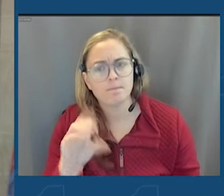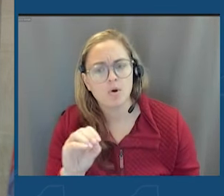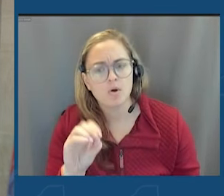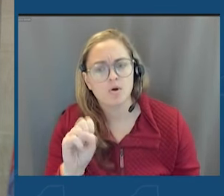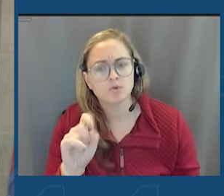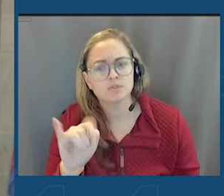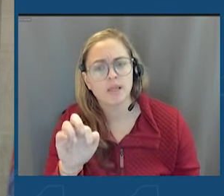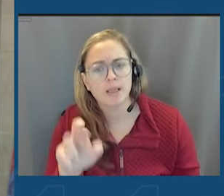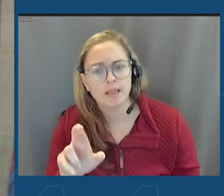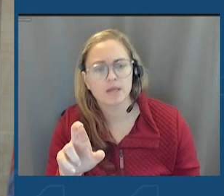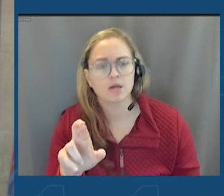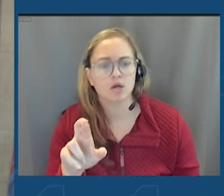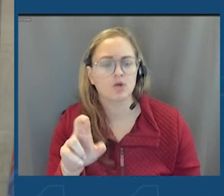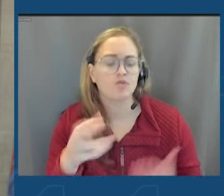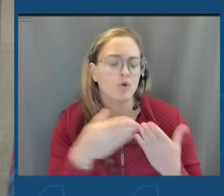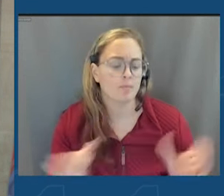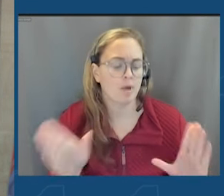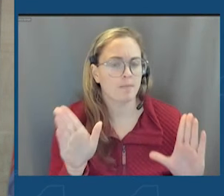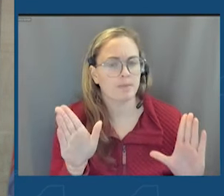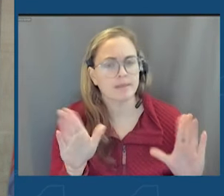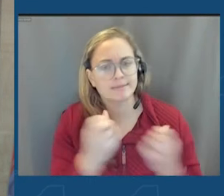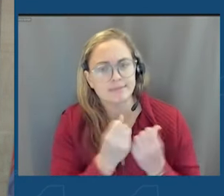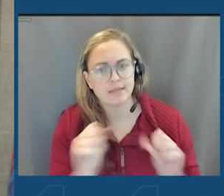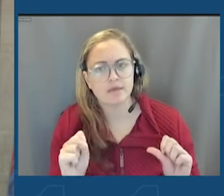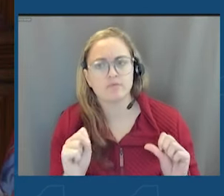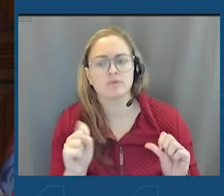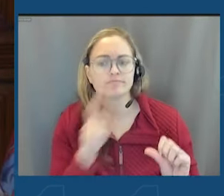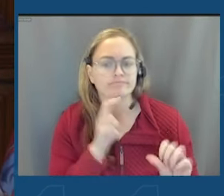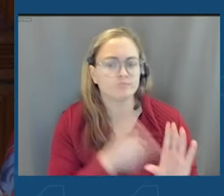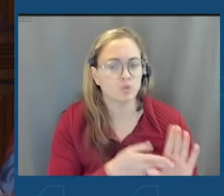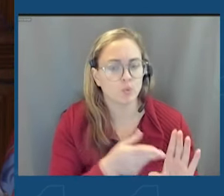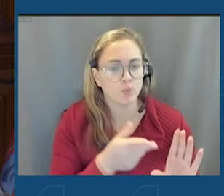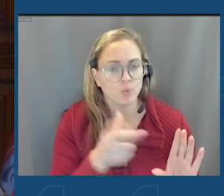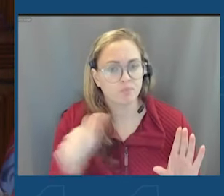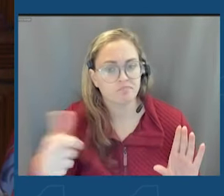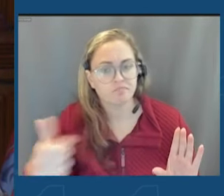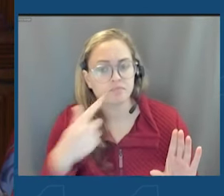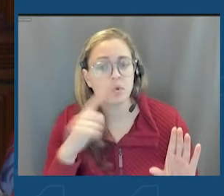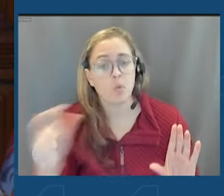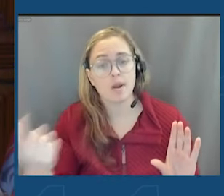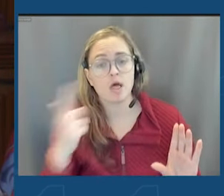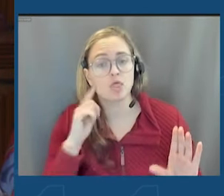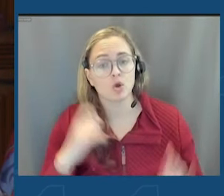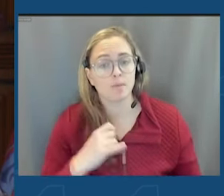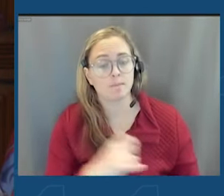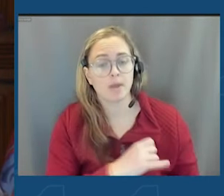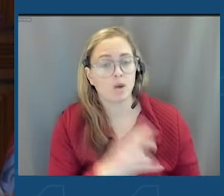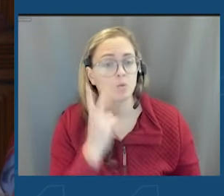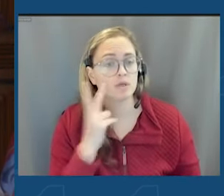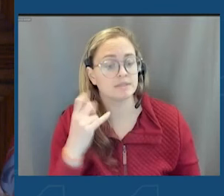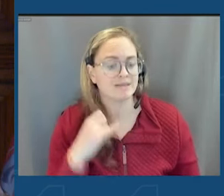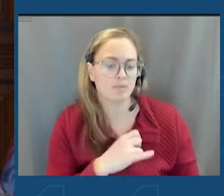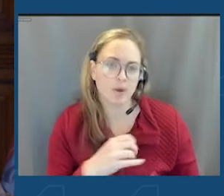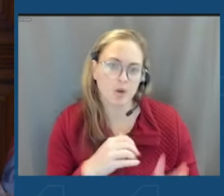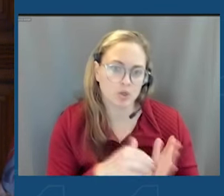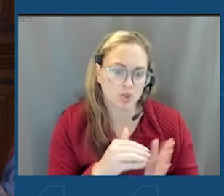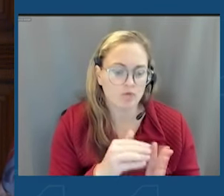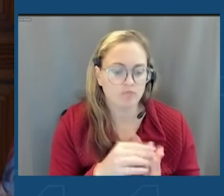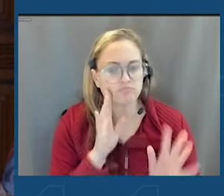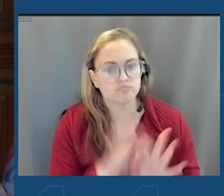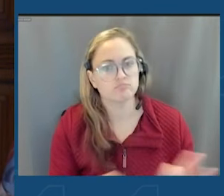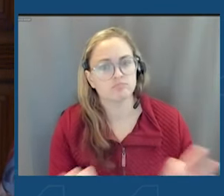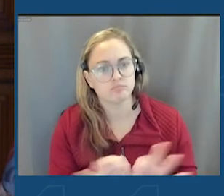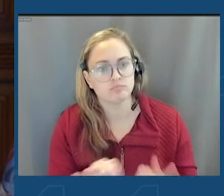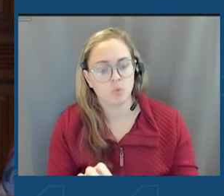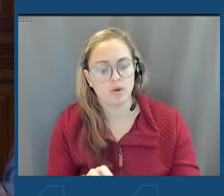for Public Safety and other issues. We also were joined by a number of our mayors. We see our mayors often, and I think that's important. I come out of